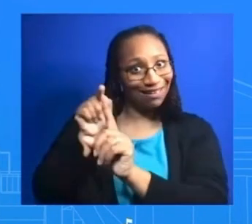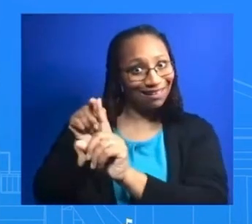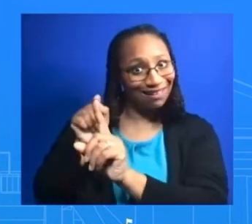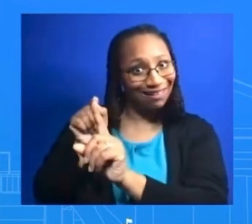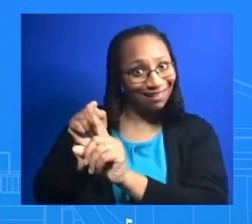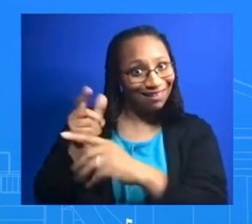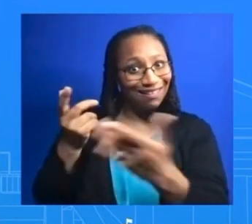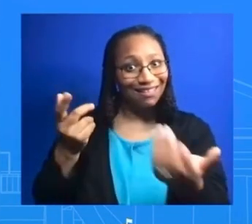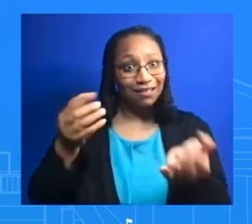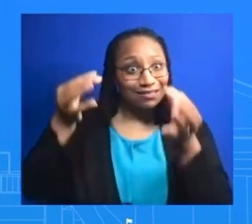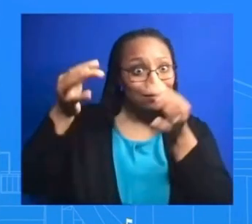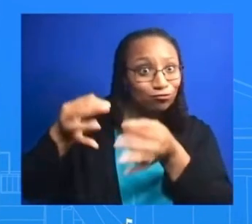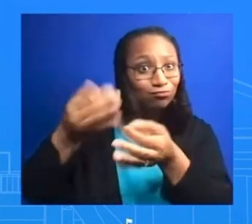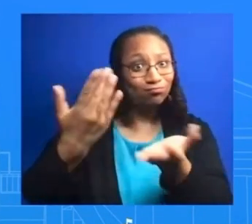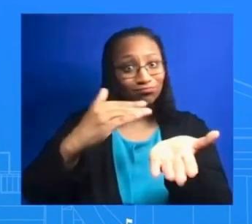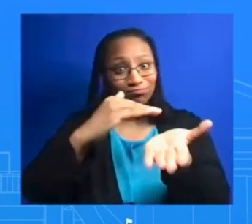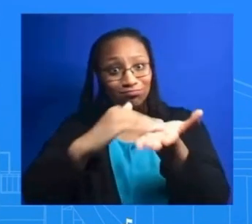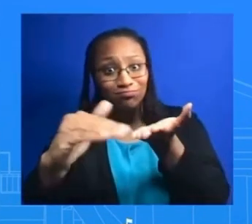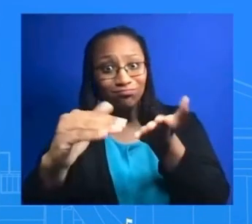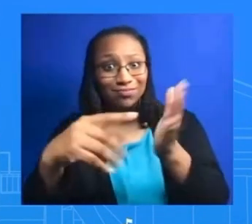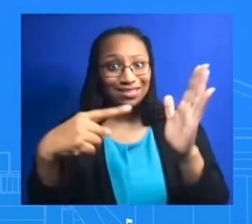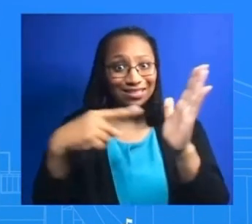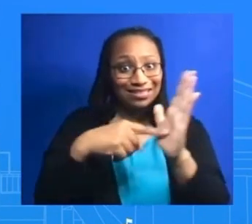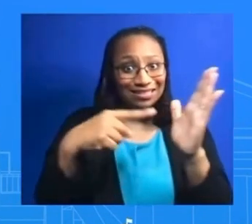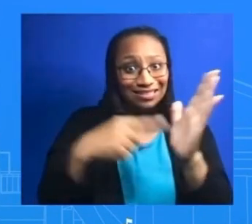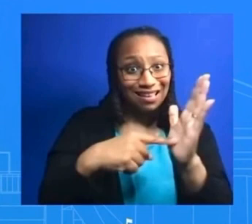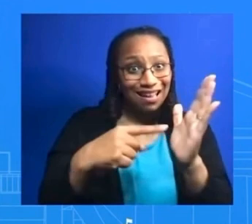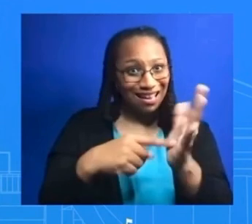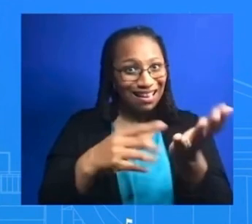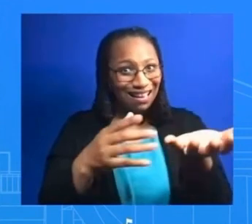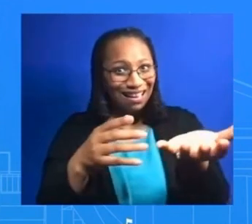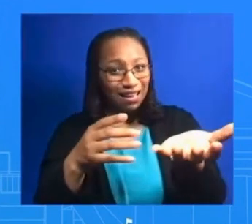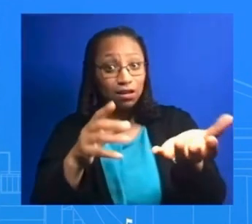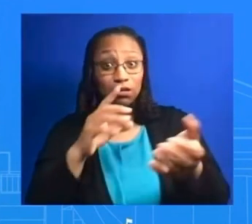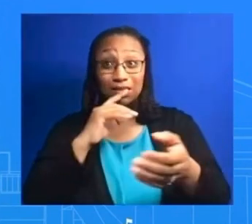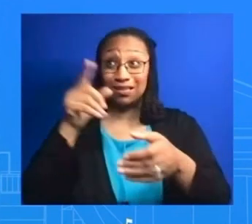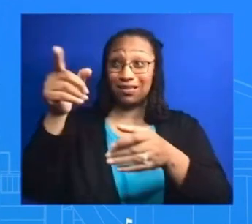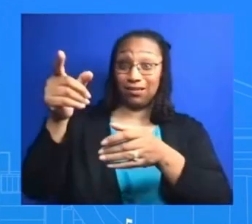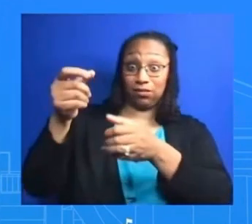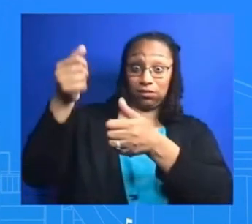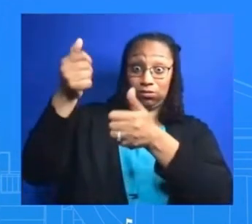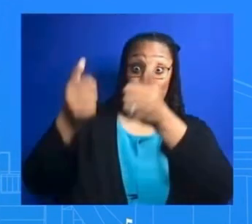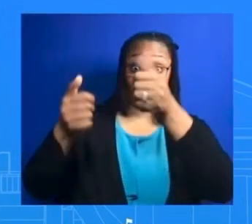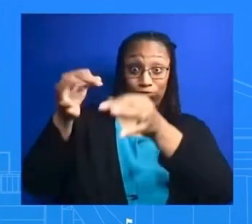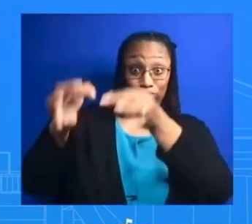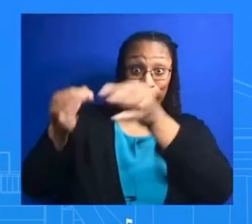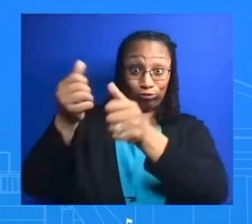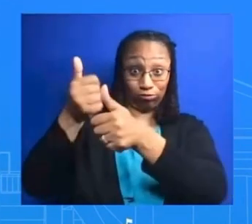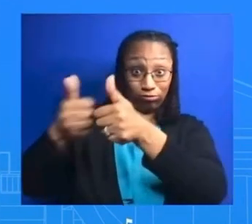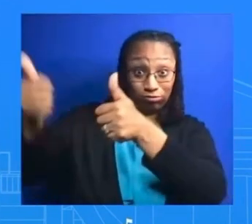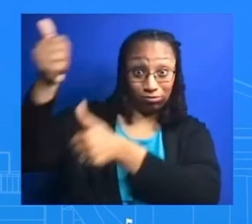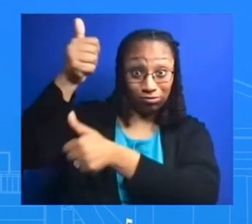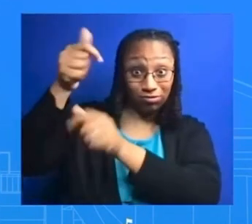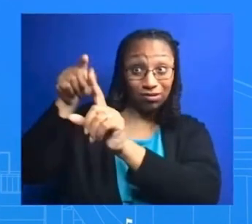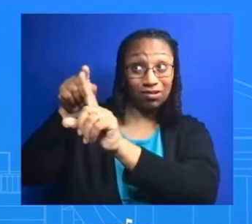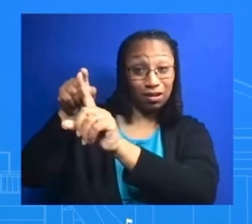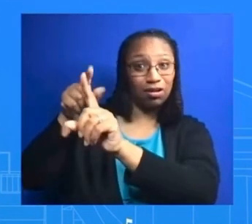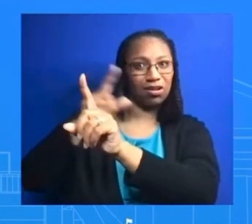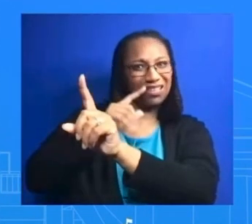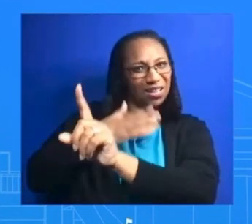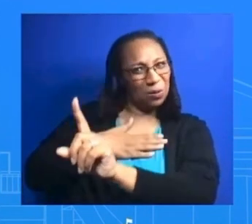So I think that even the Supreme Court would say that this doctrine is evolving. It is something that was invented very recently, and it has